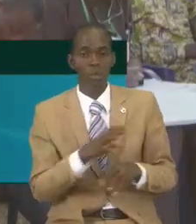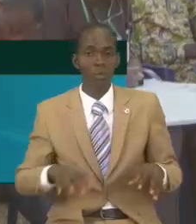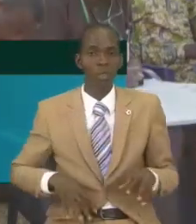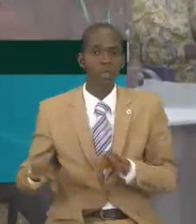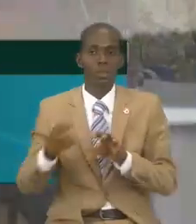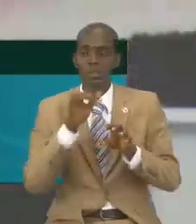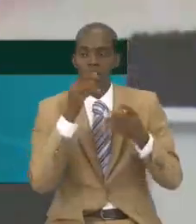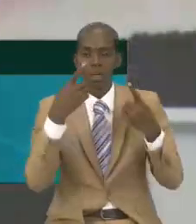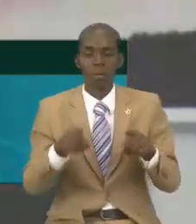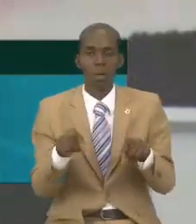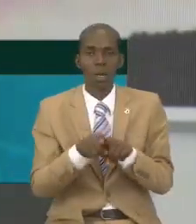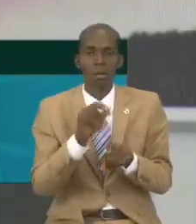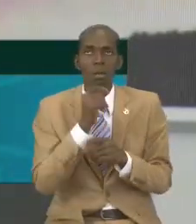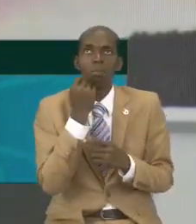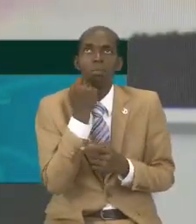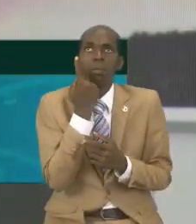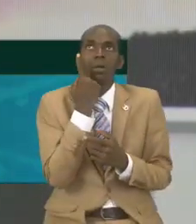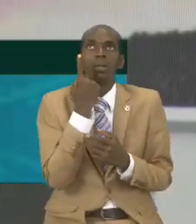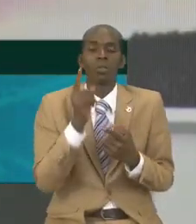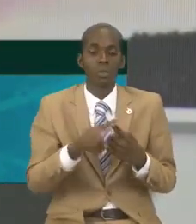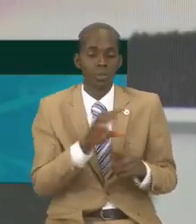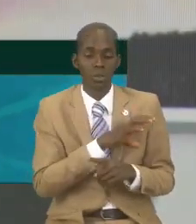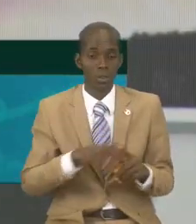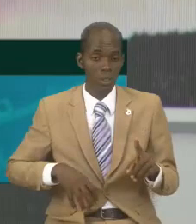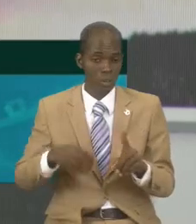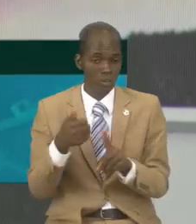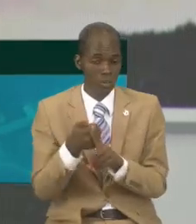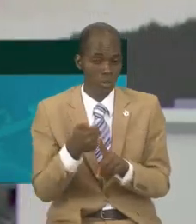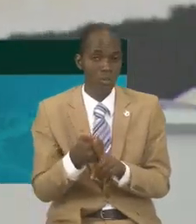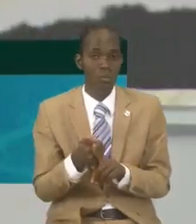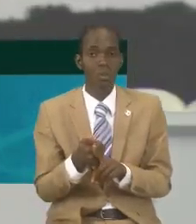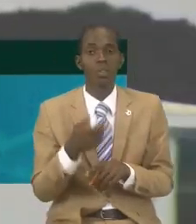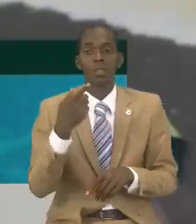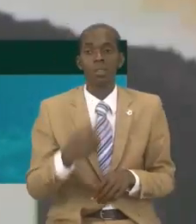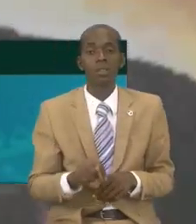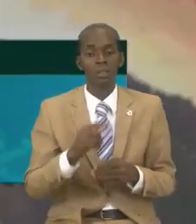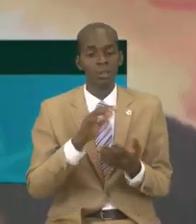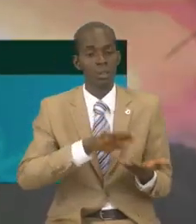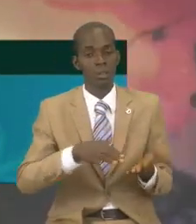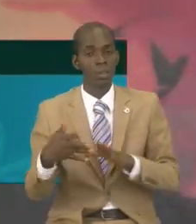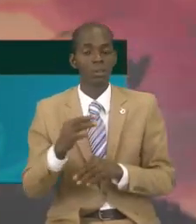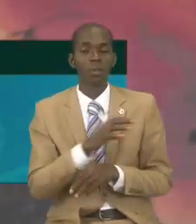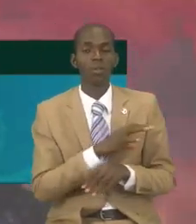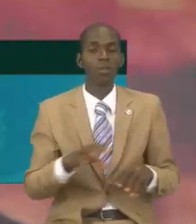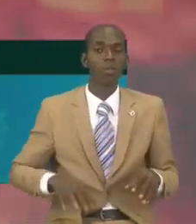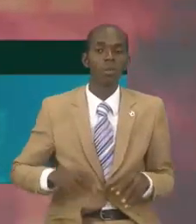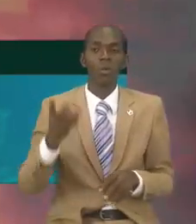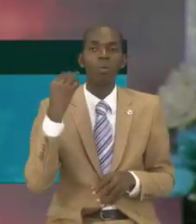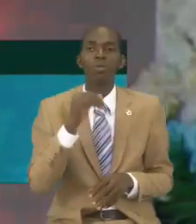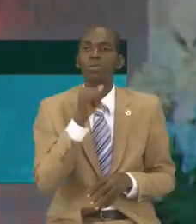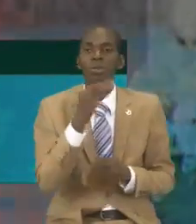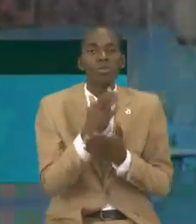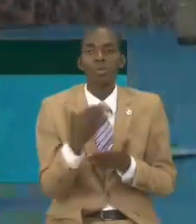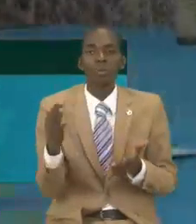a surprise to Christ himself. The crucifixion of Christ was not something like